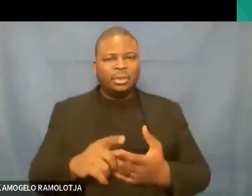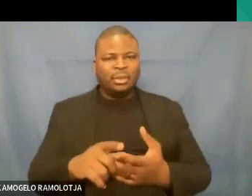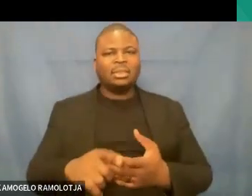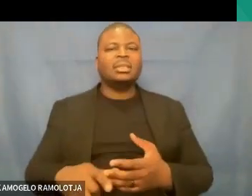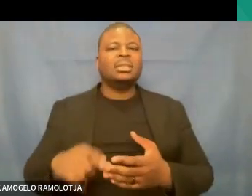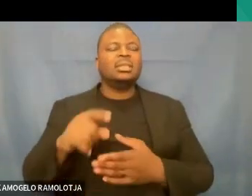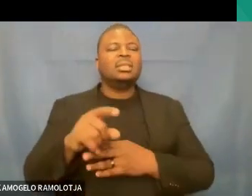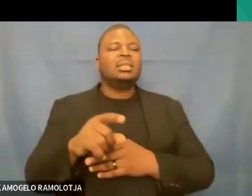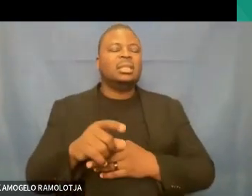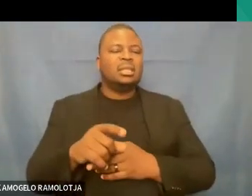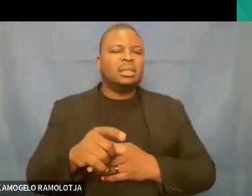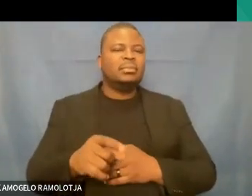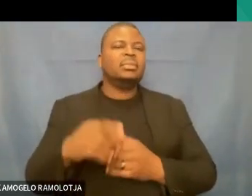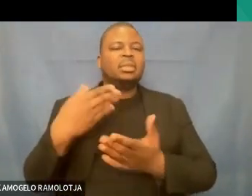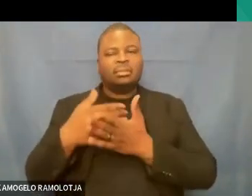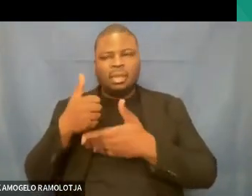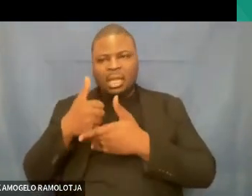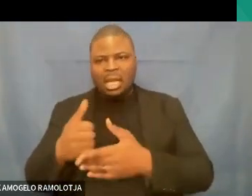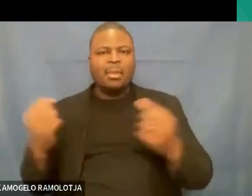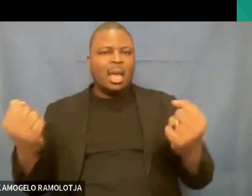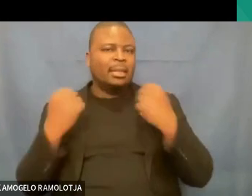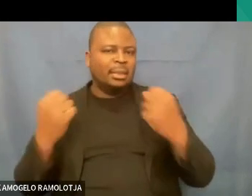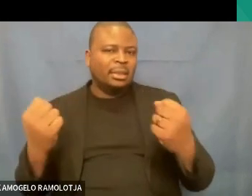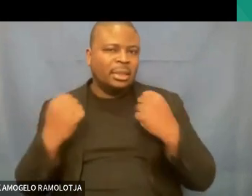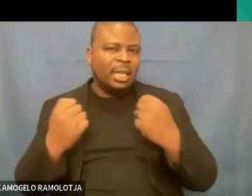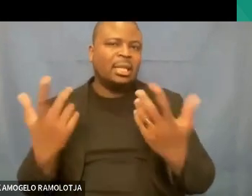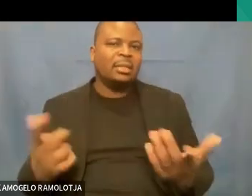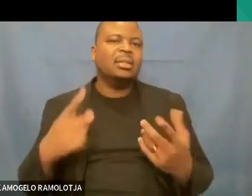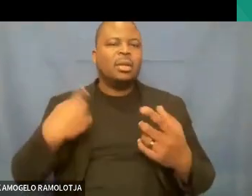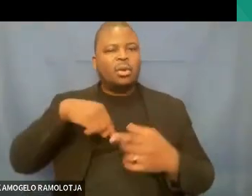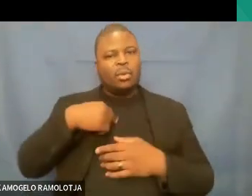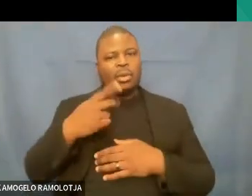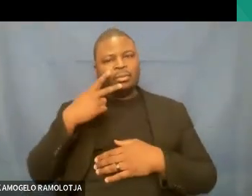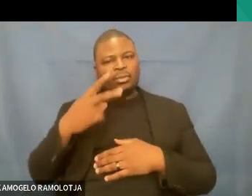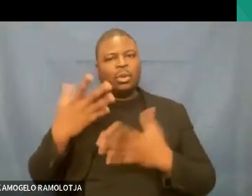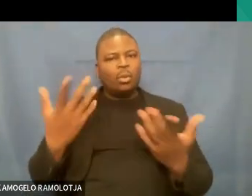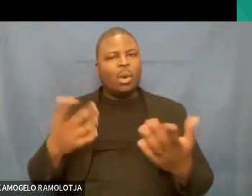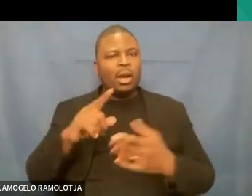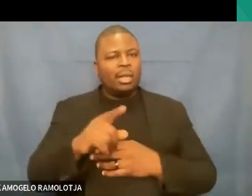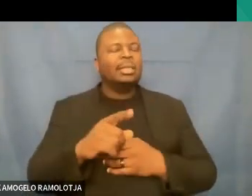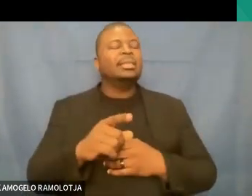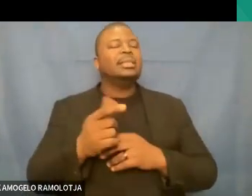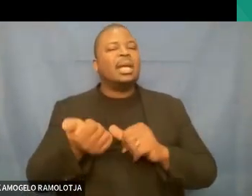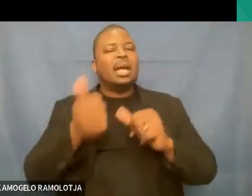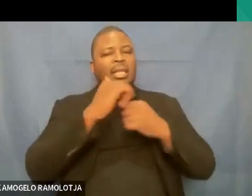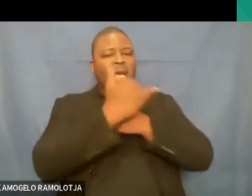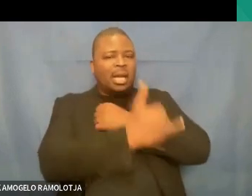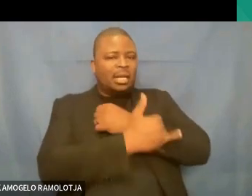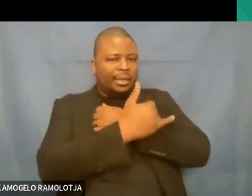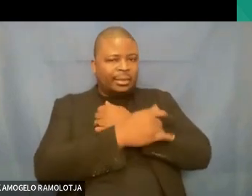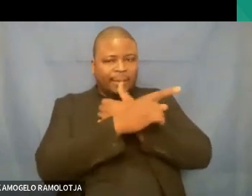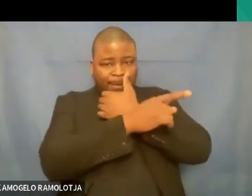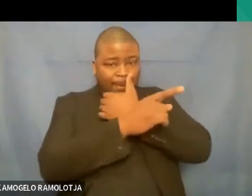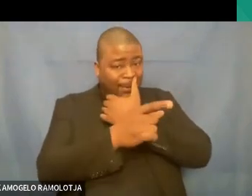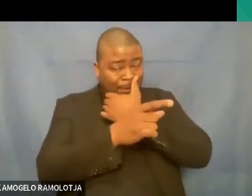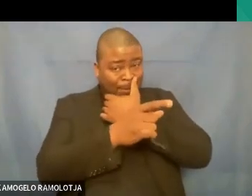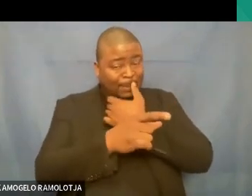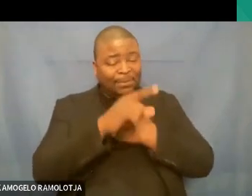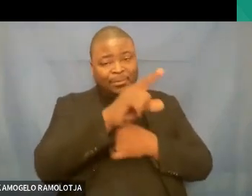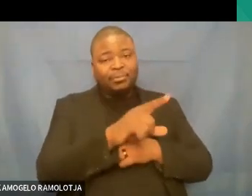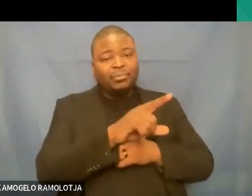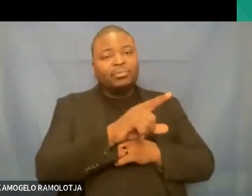cost-saving exercise. We've seen examples in Portugal where investments in harm reduction services has